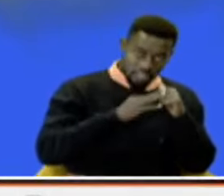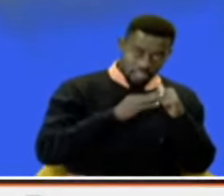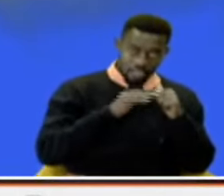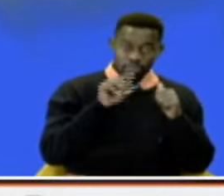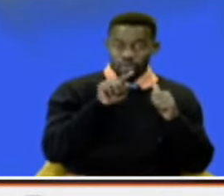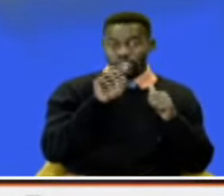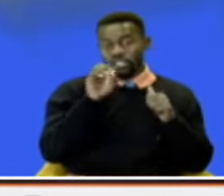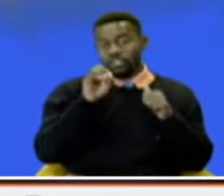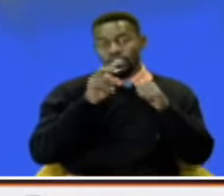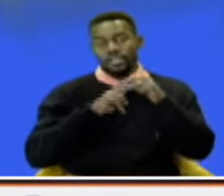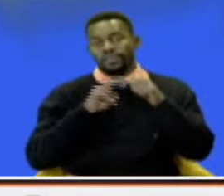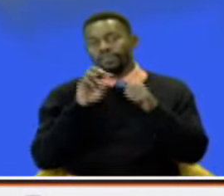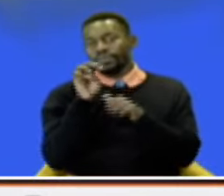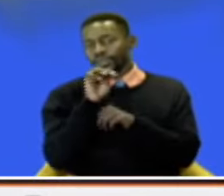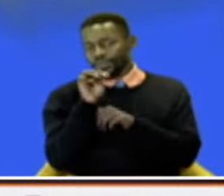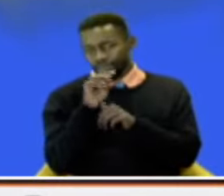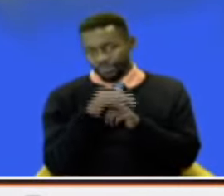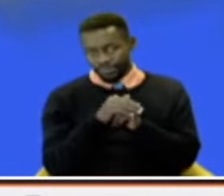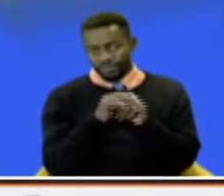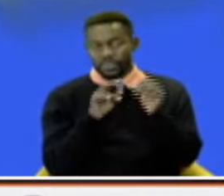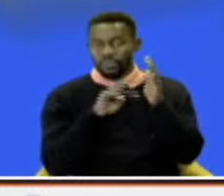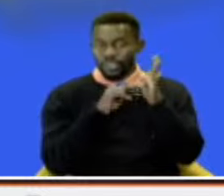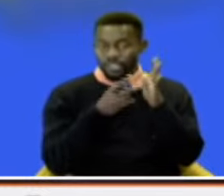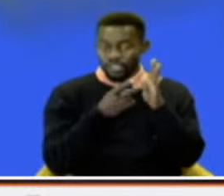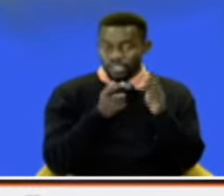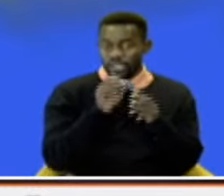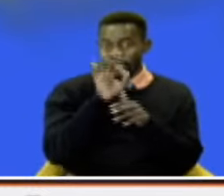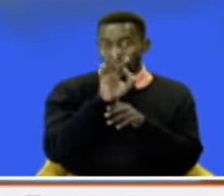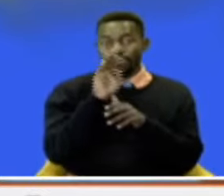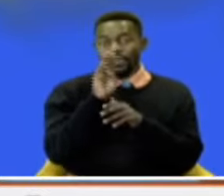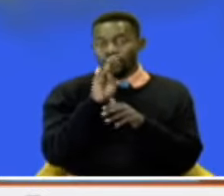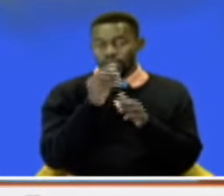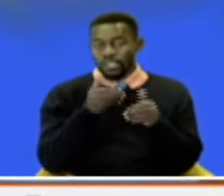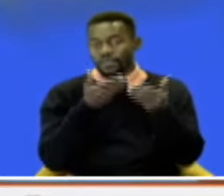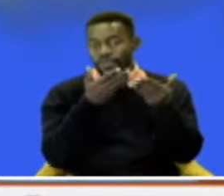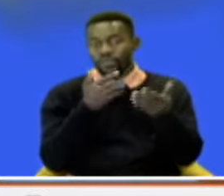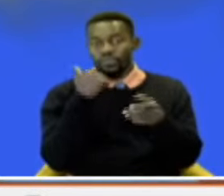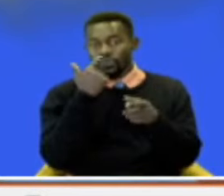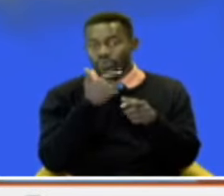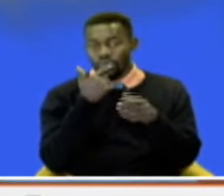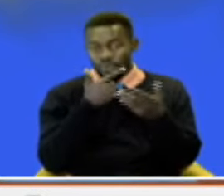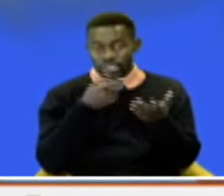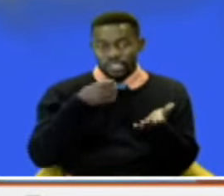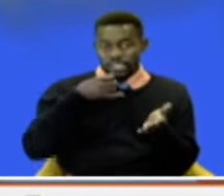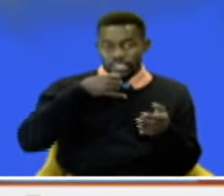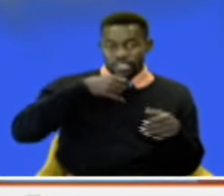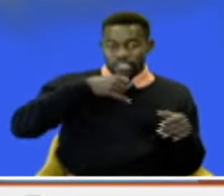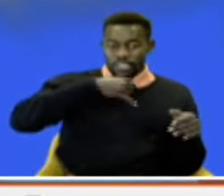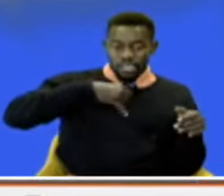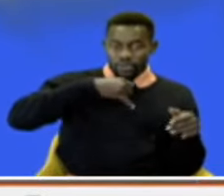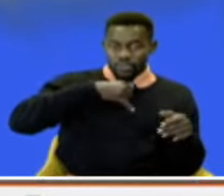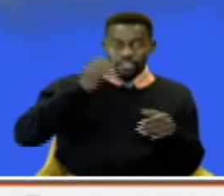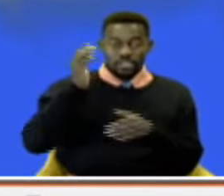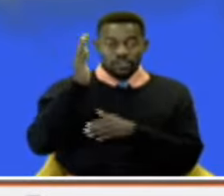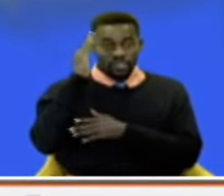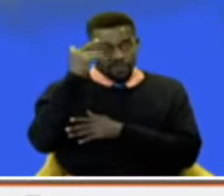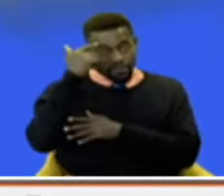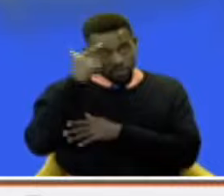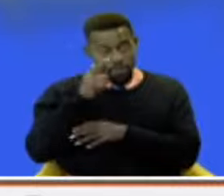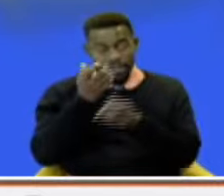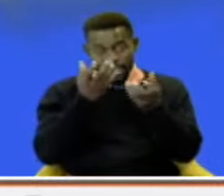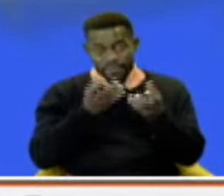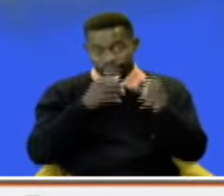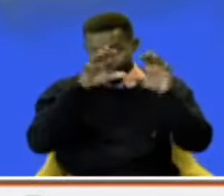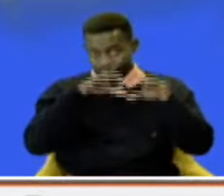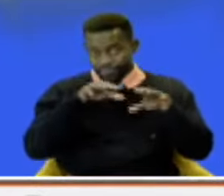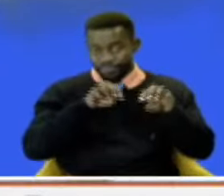3,848.07 billion. Additionally, 3 billion shillings has been allocated to the Department of Internal Security for El Nino disaster management and